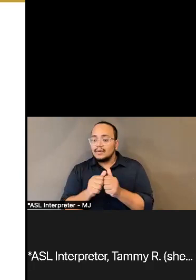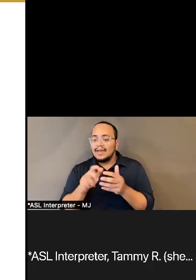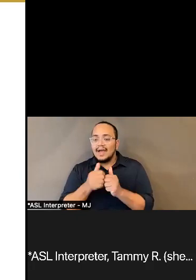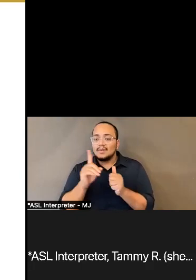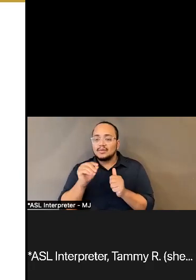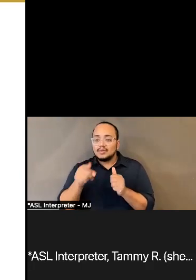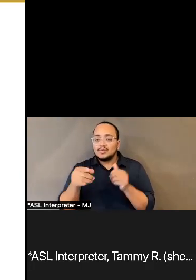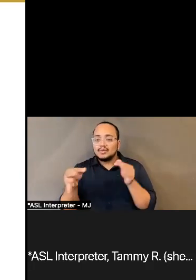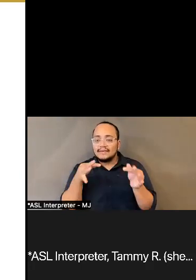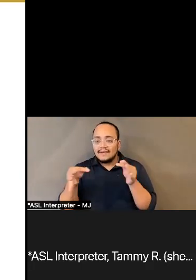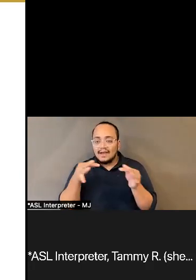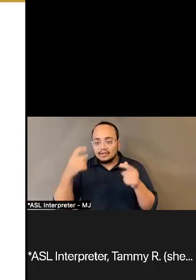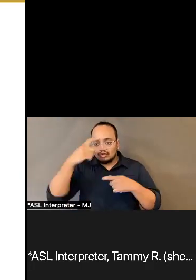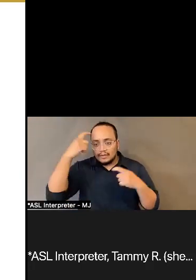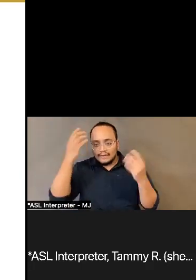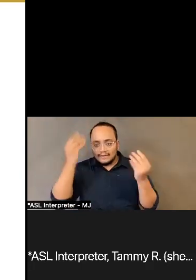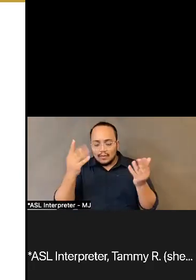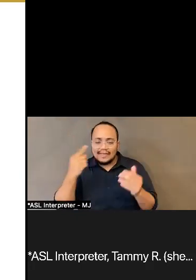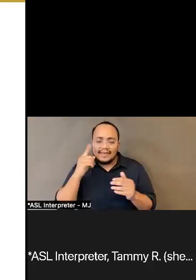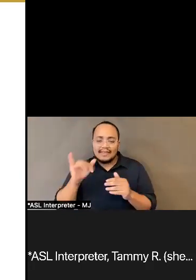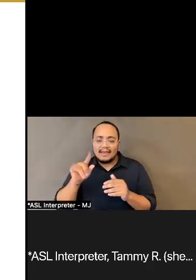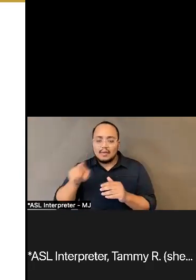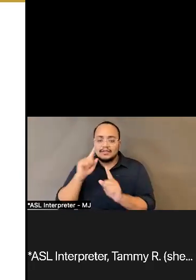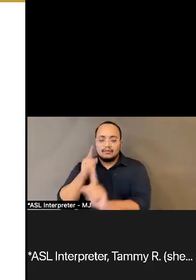for Dr. Sullivan.